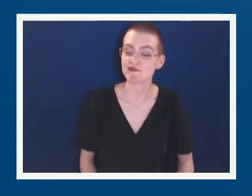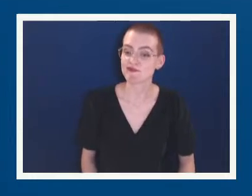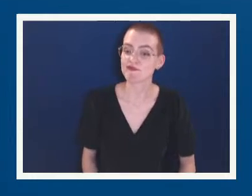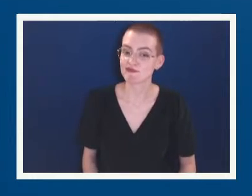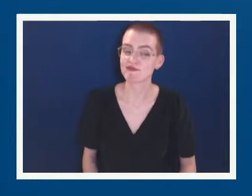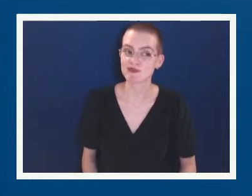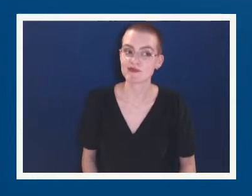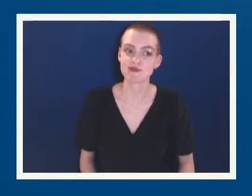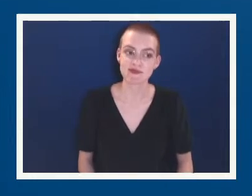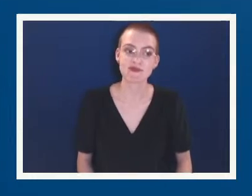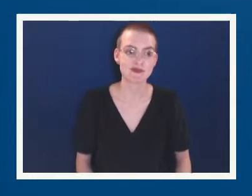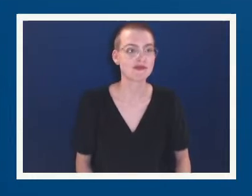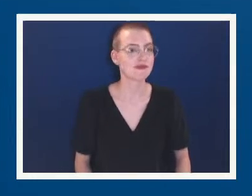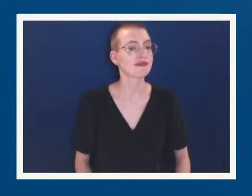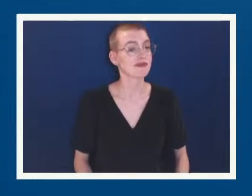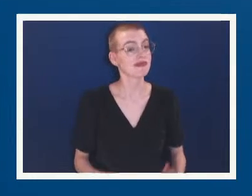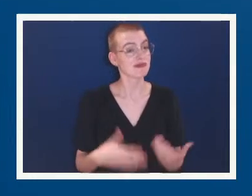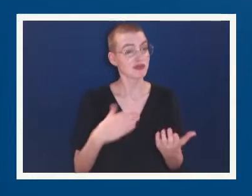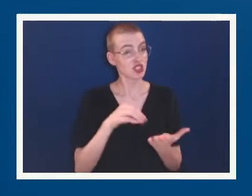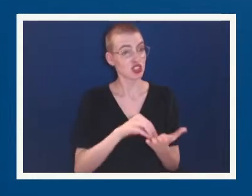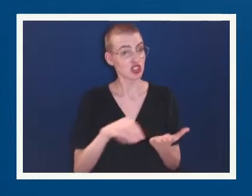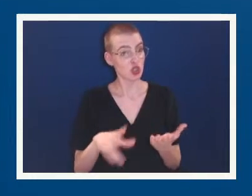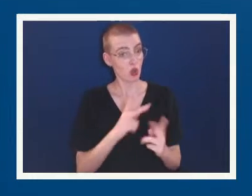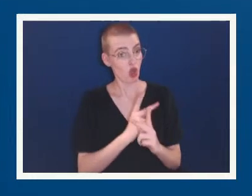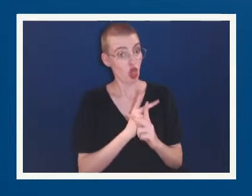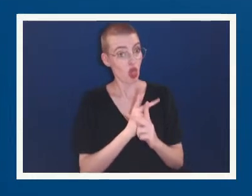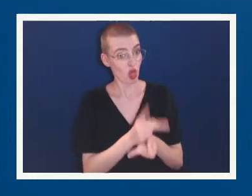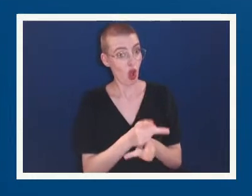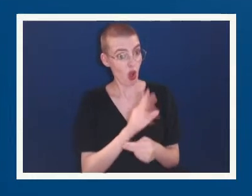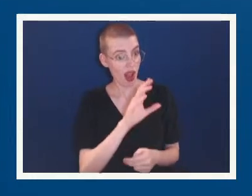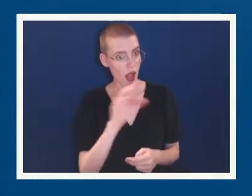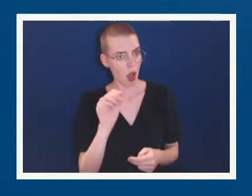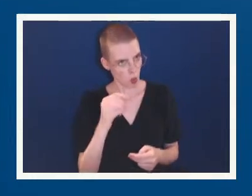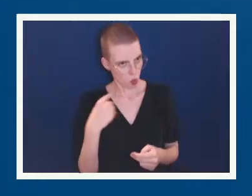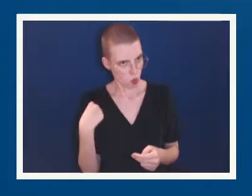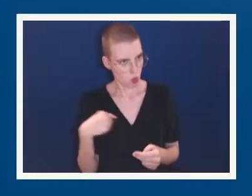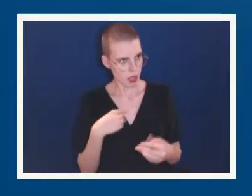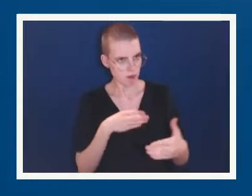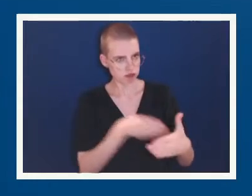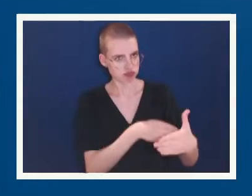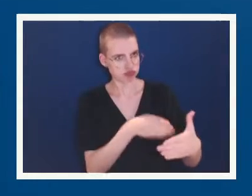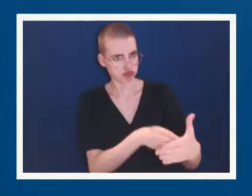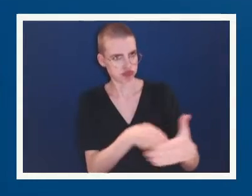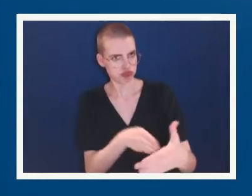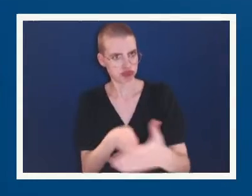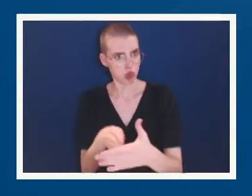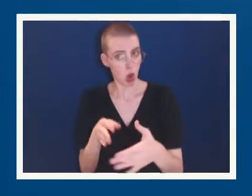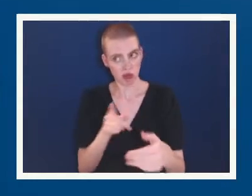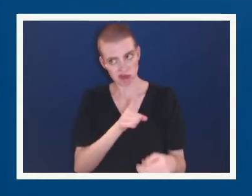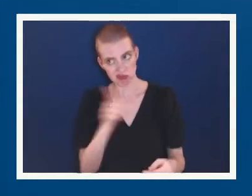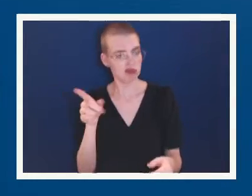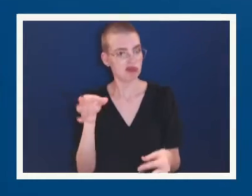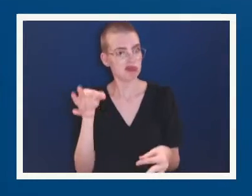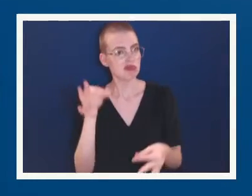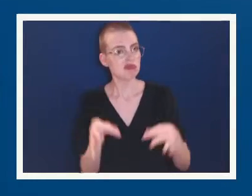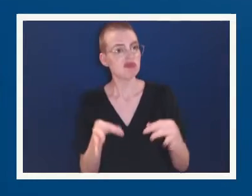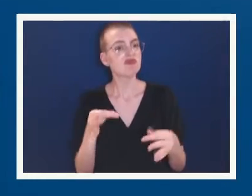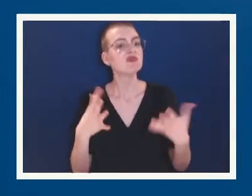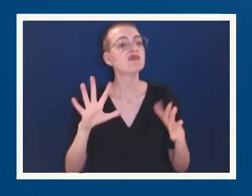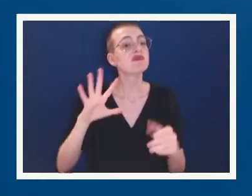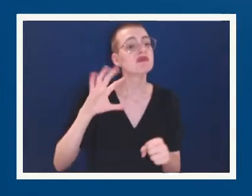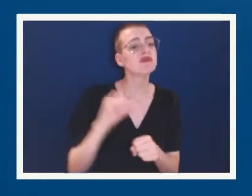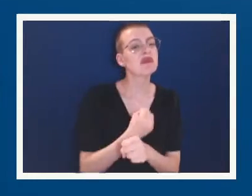Just ask those student loan companies we took to court and won and canceled $200 million in student debt